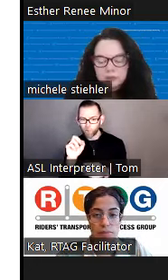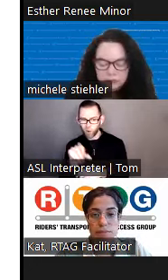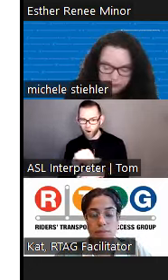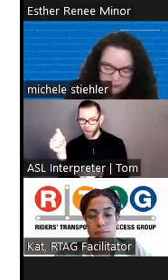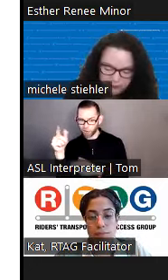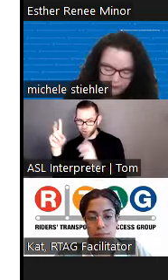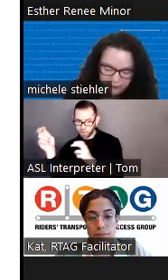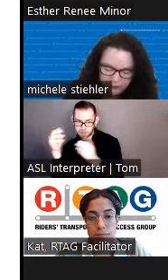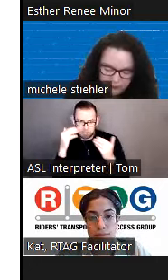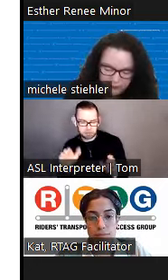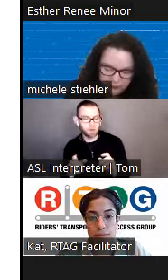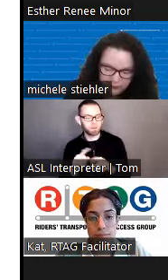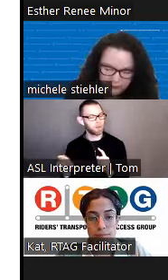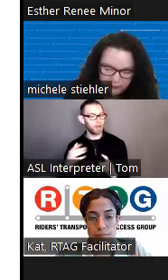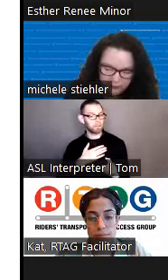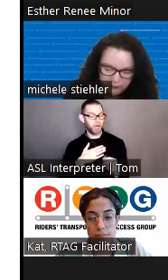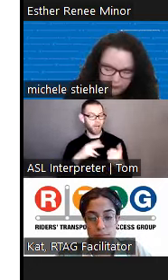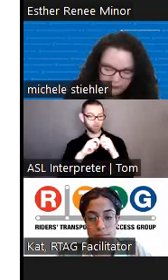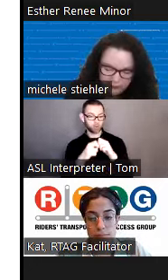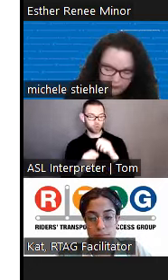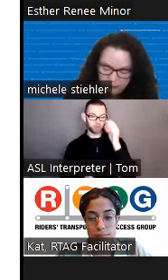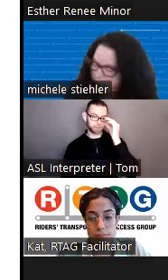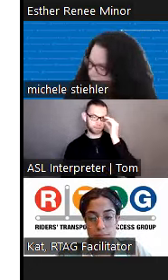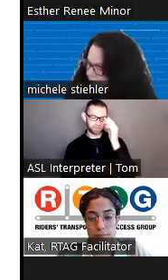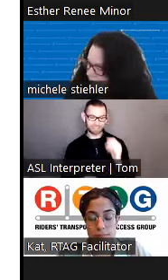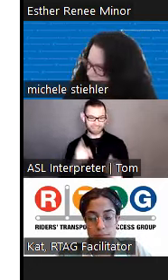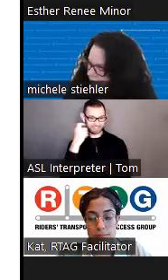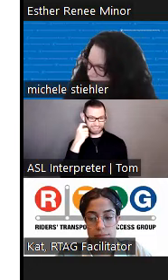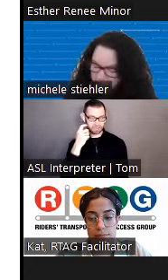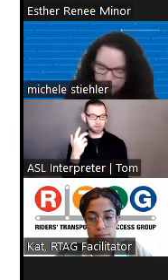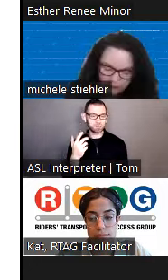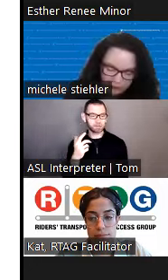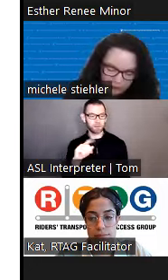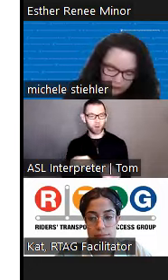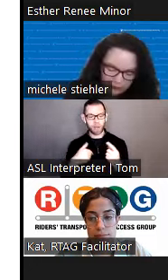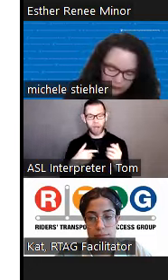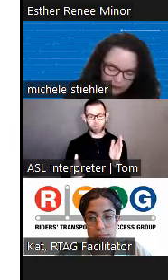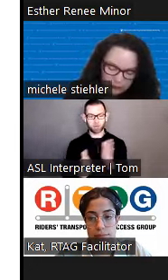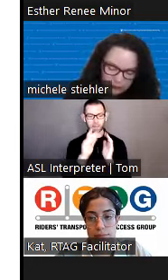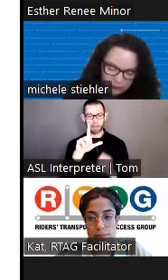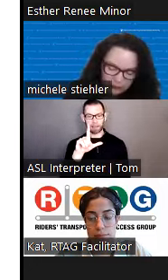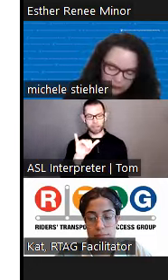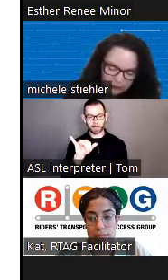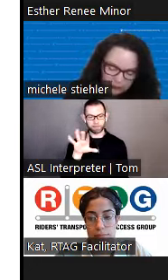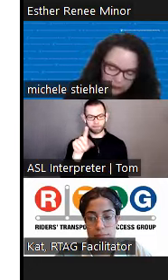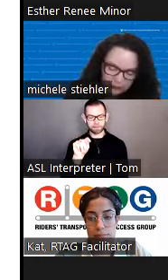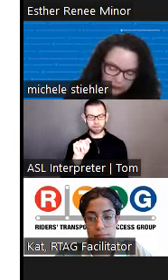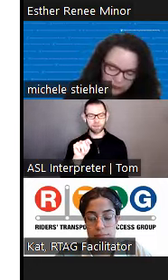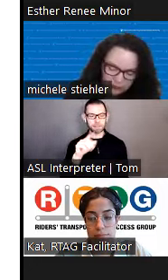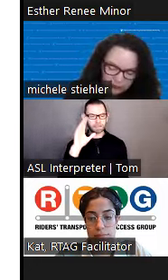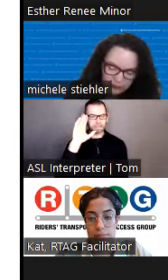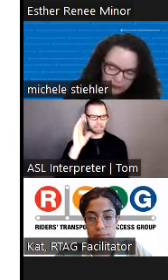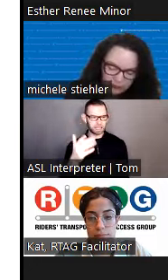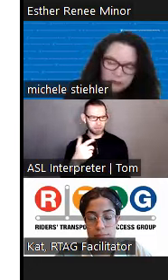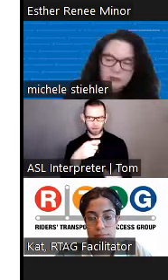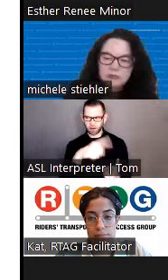my issue is, lately, when I request a lift, it seems like I'm getting canceled